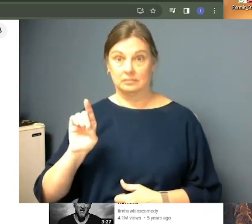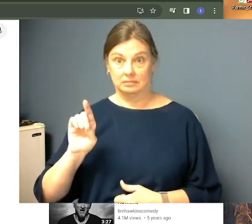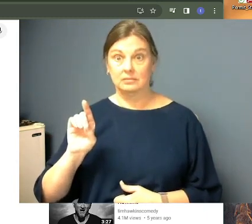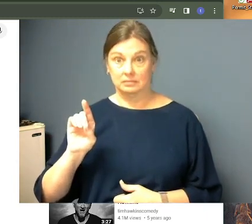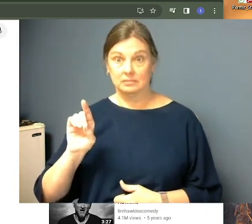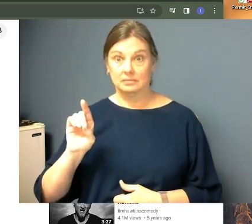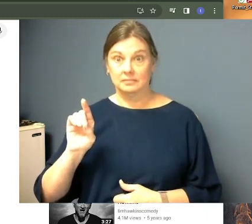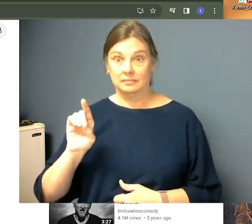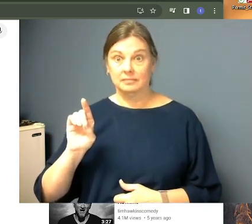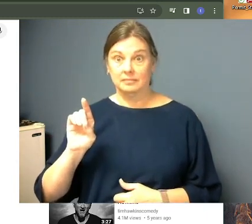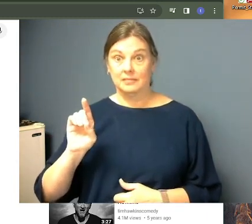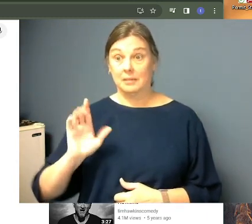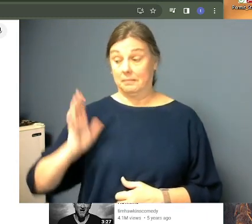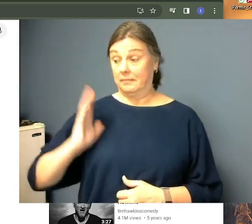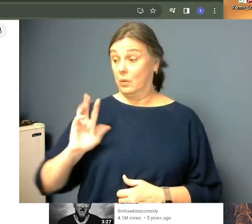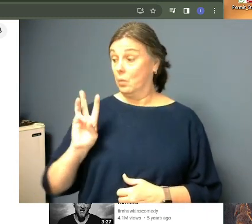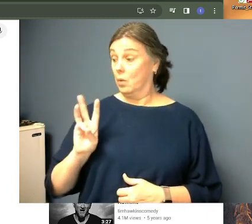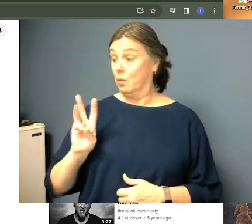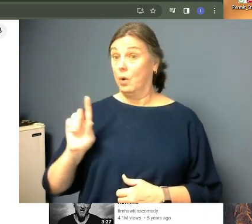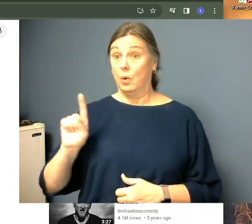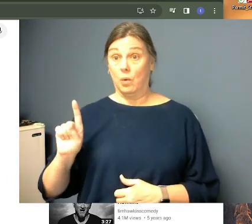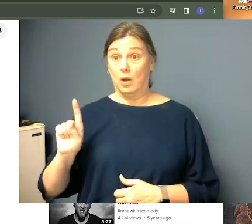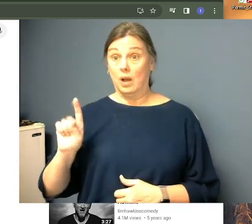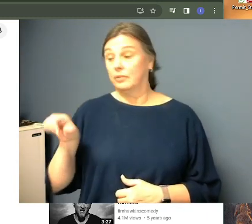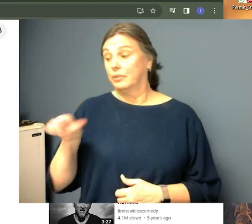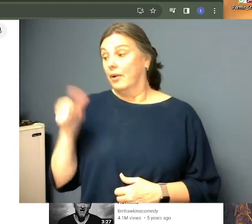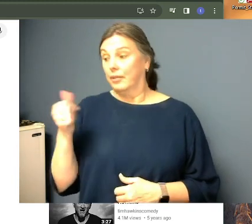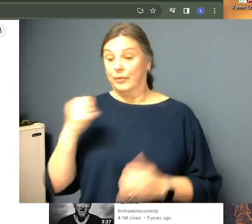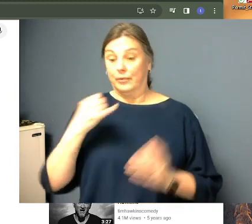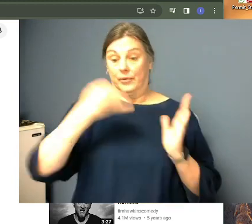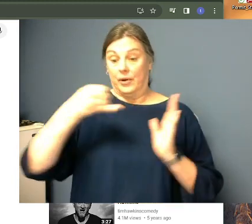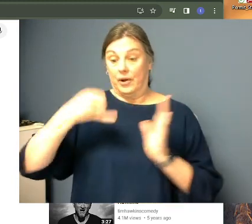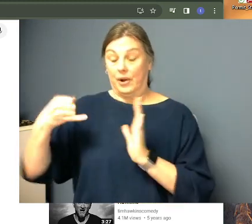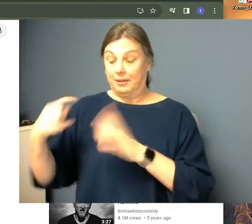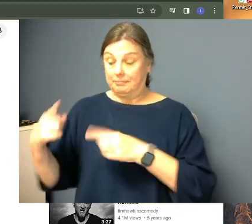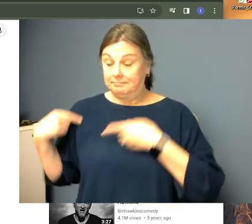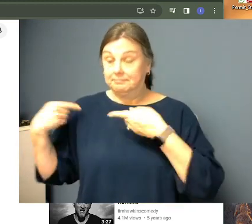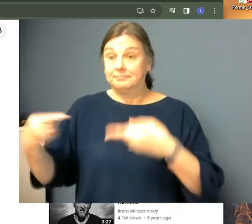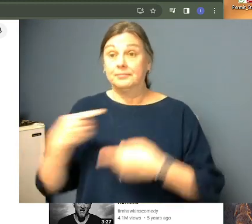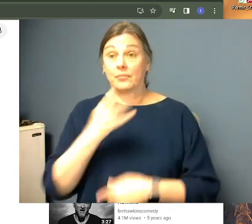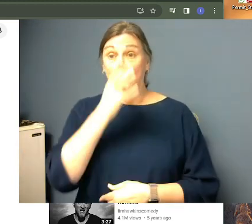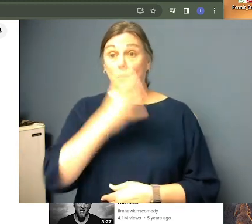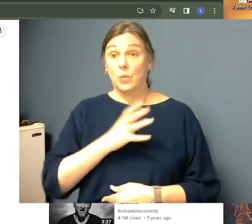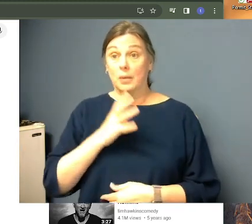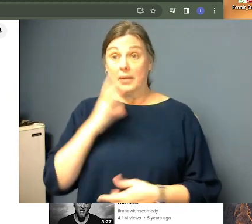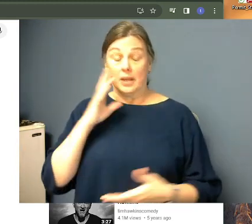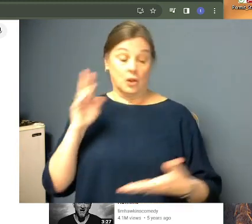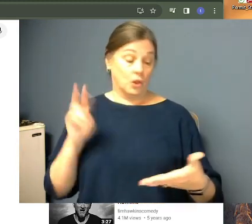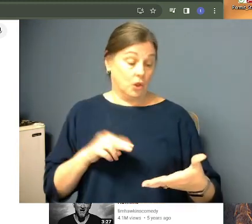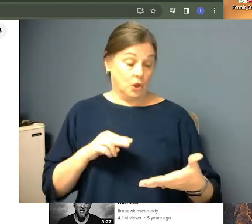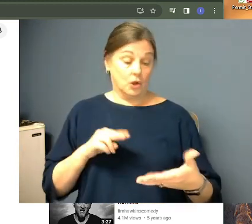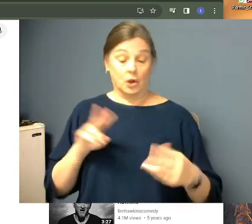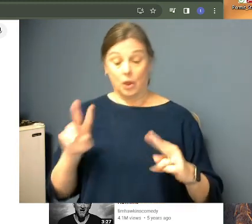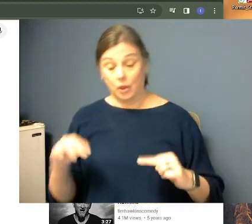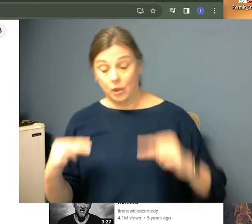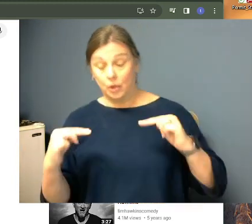for the subject and the art to be looking out at you. It's bold to look somebody in